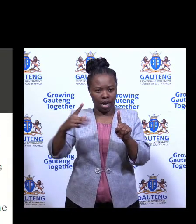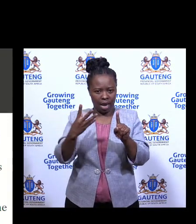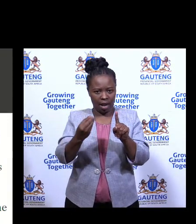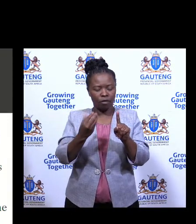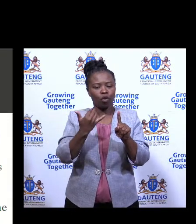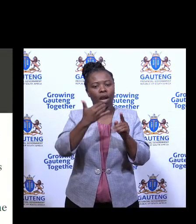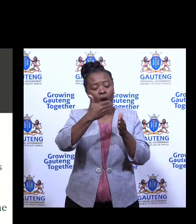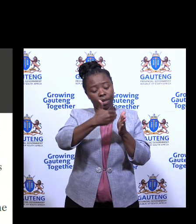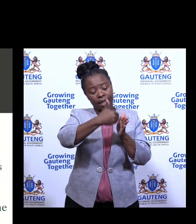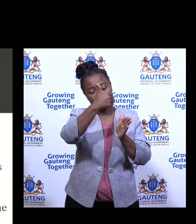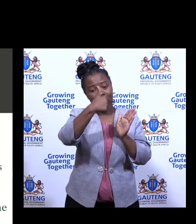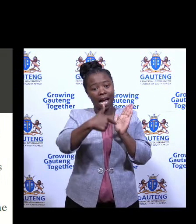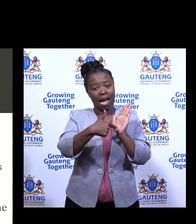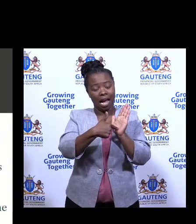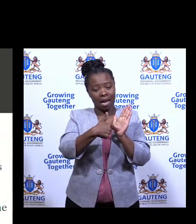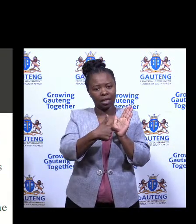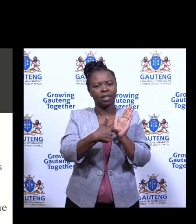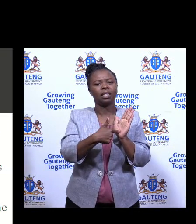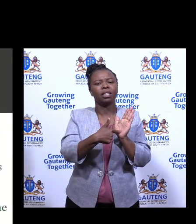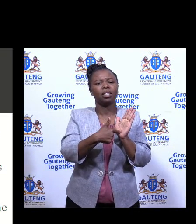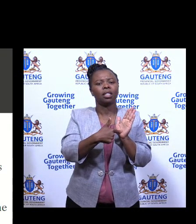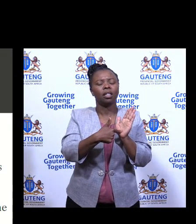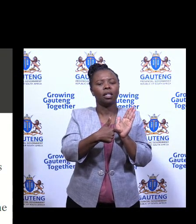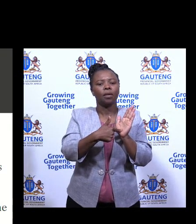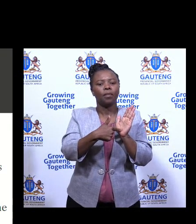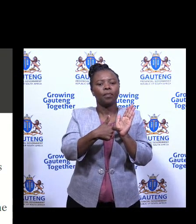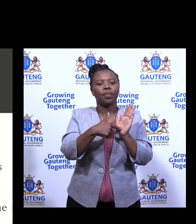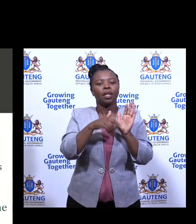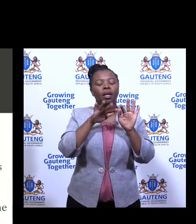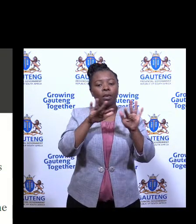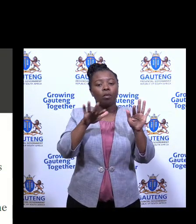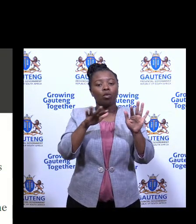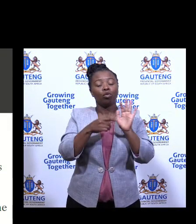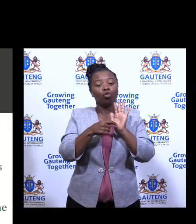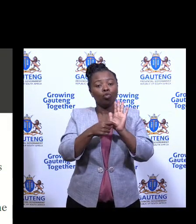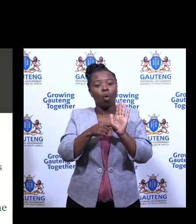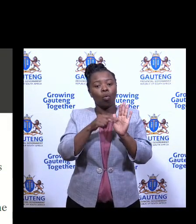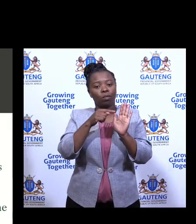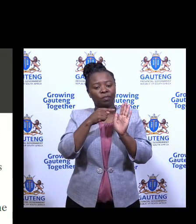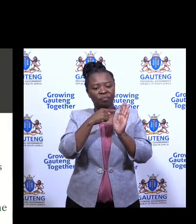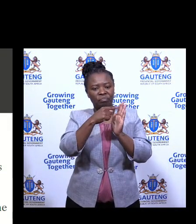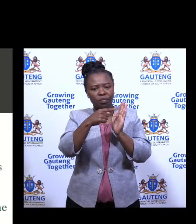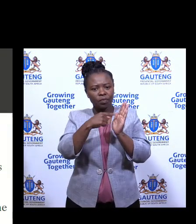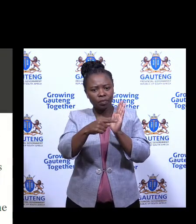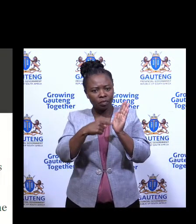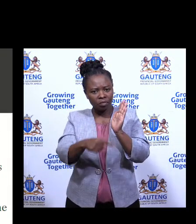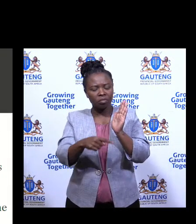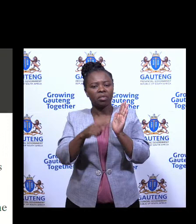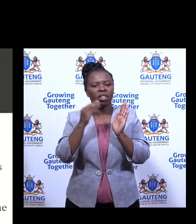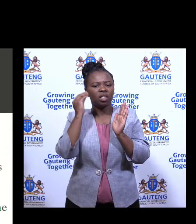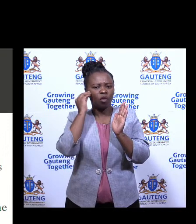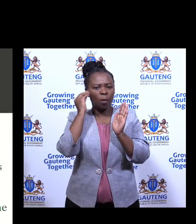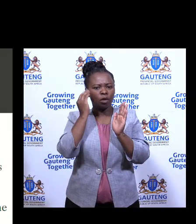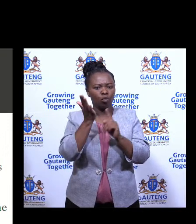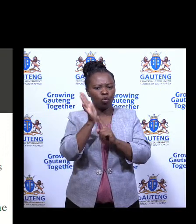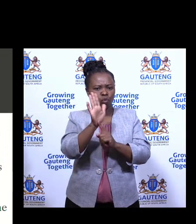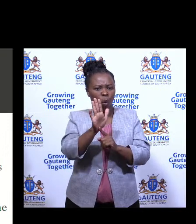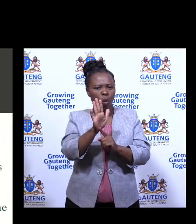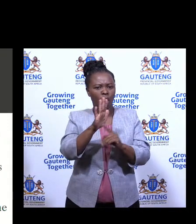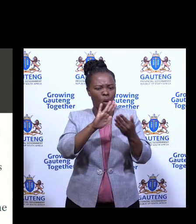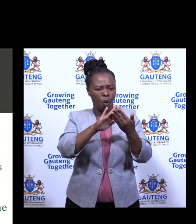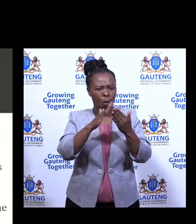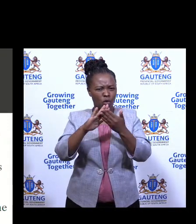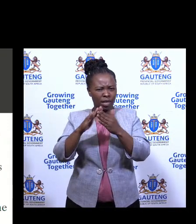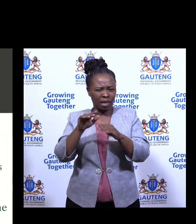slide that I've got showing you is where we've had a look at a number of indicators in an index that we compiled to show where communities would